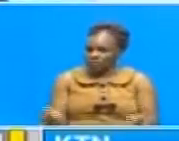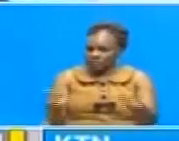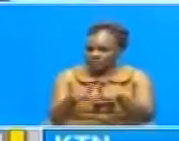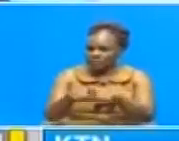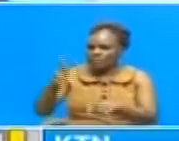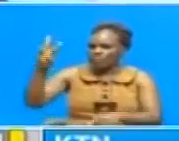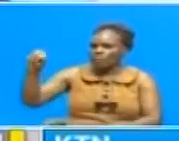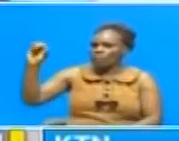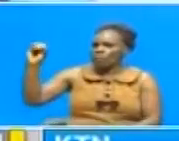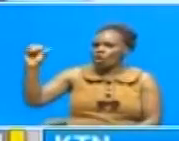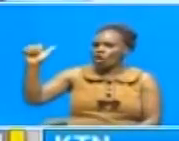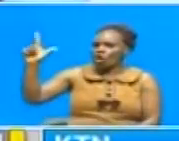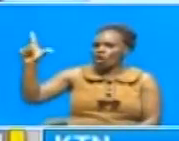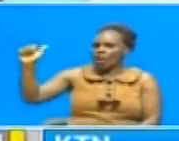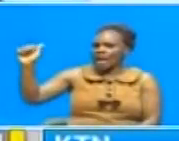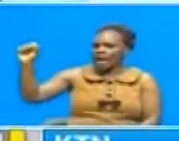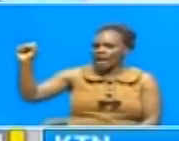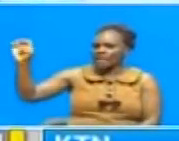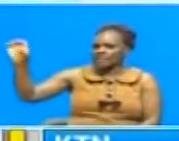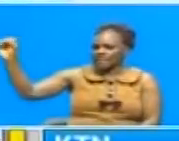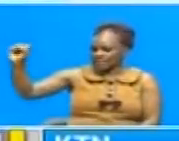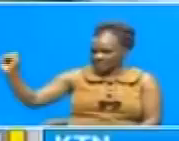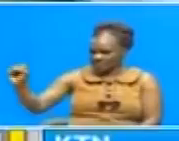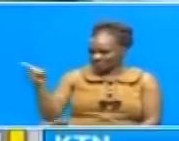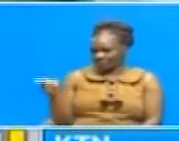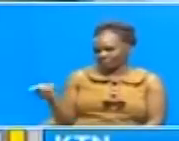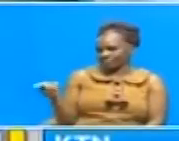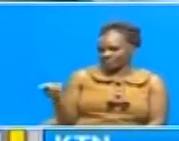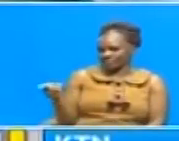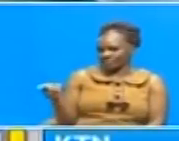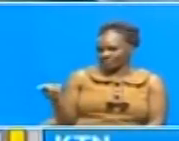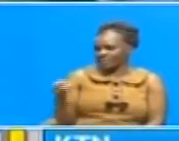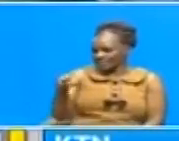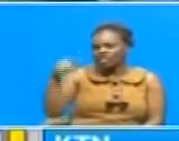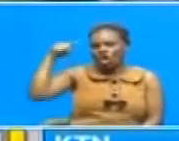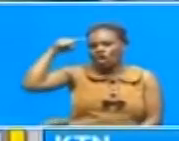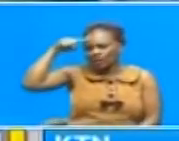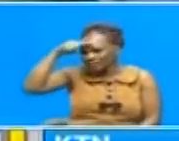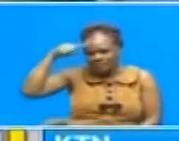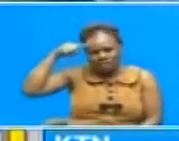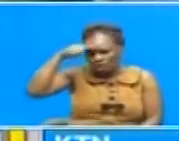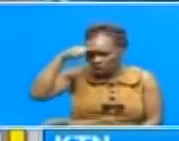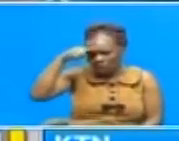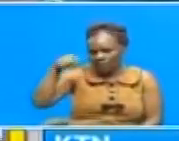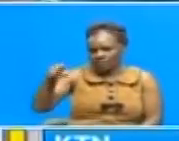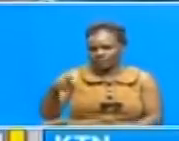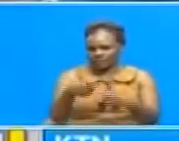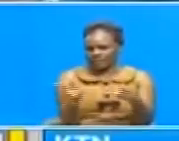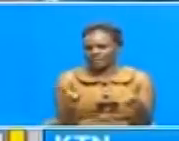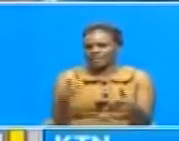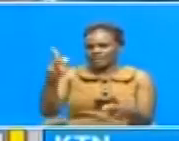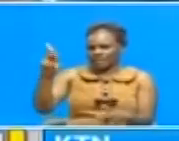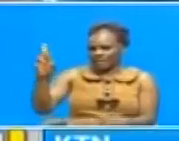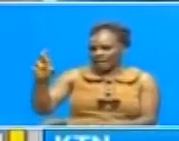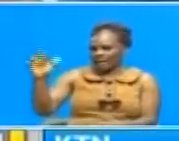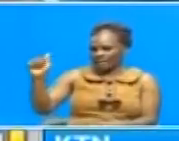molasses, this yellow stuff that you see being poured. That is the source. Sometimes the KRA does